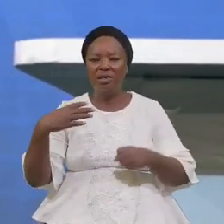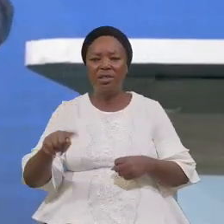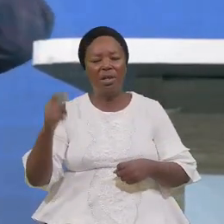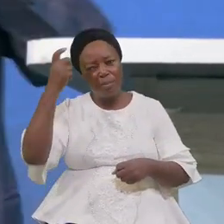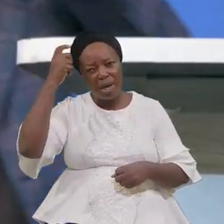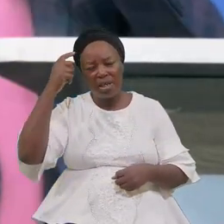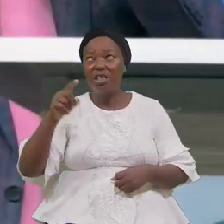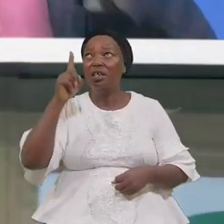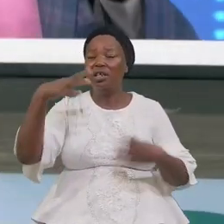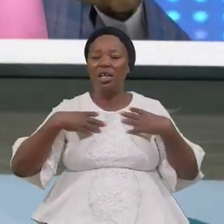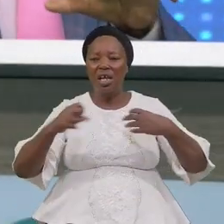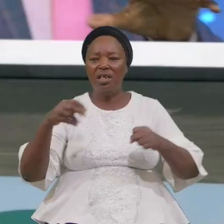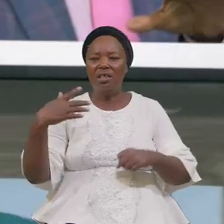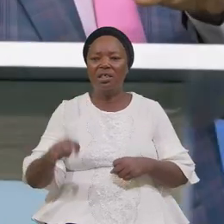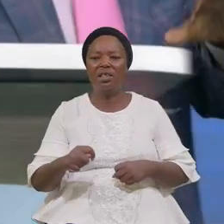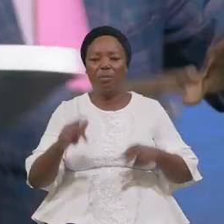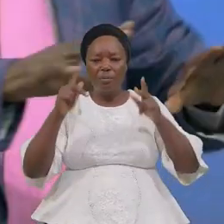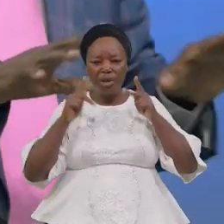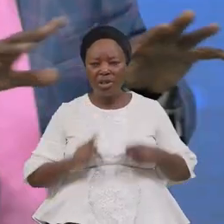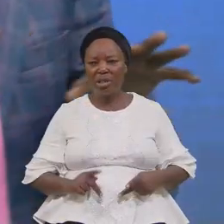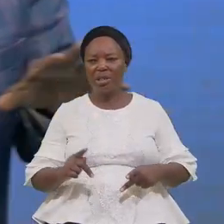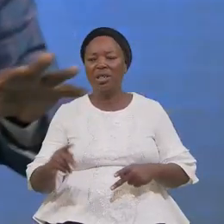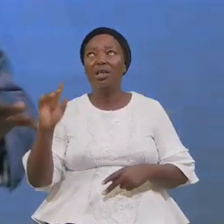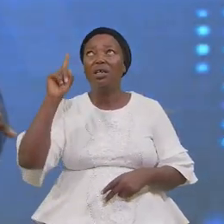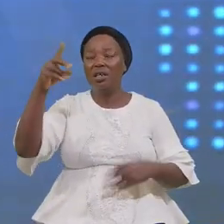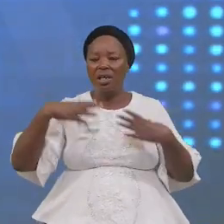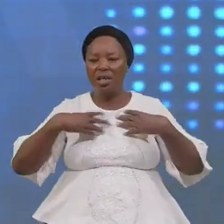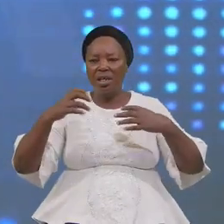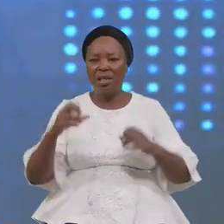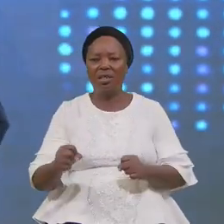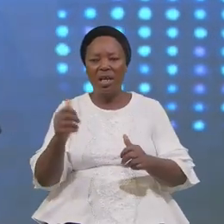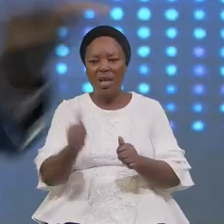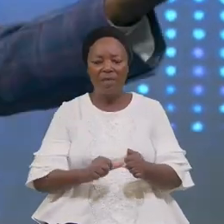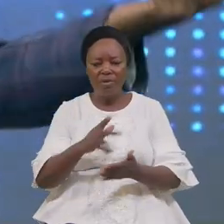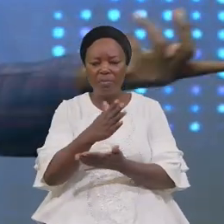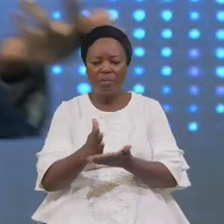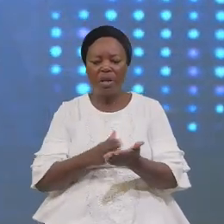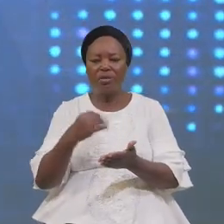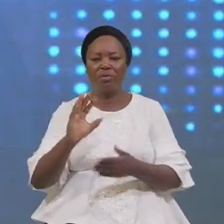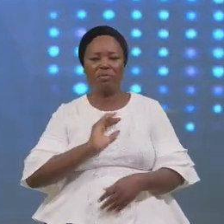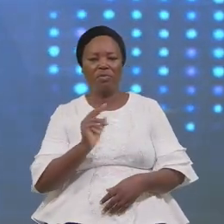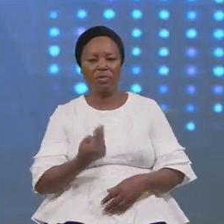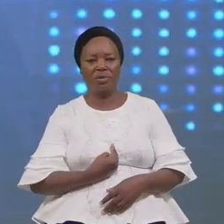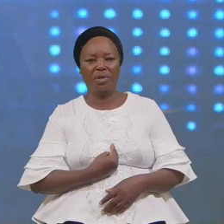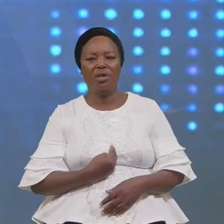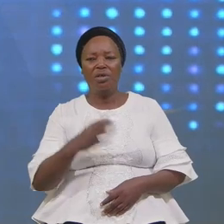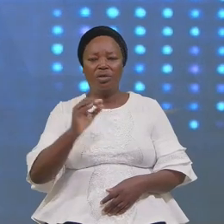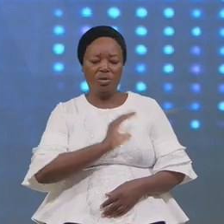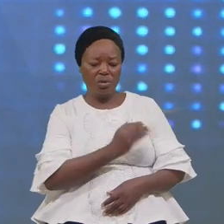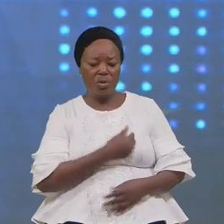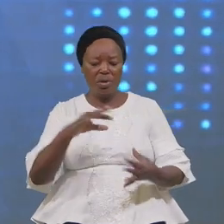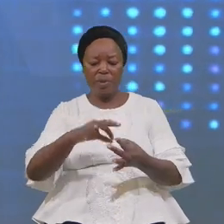he heals the personality, he heals every part of us. Soul, spirit, and